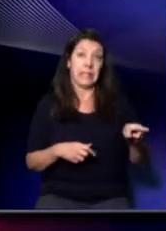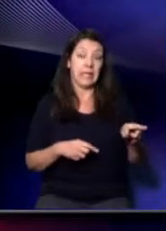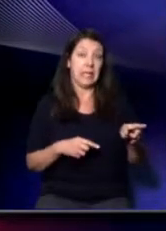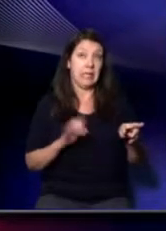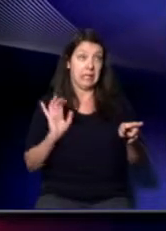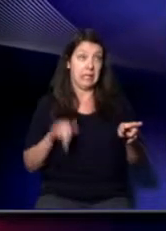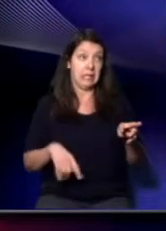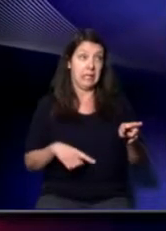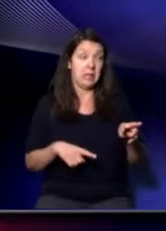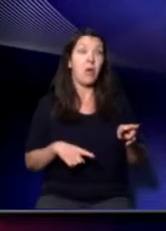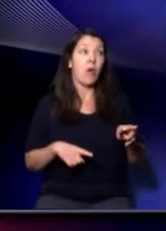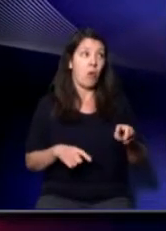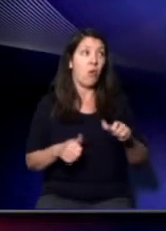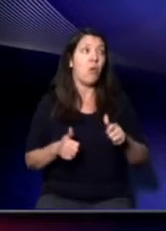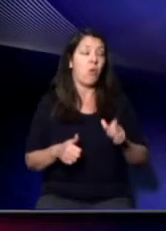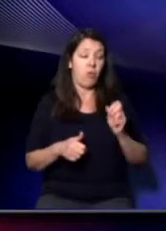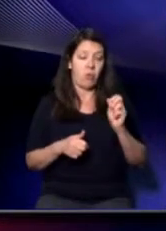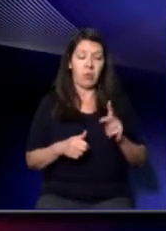Okay.